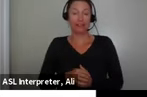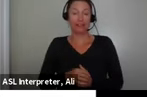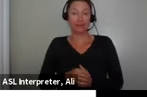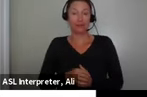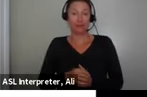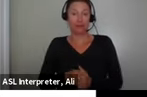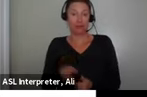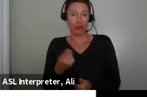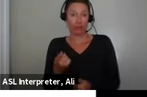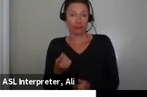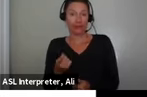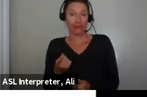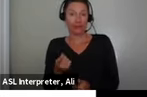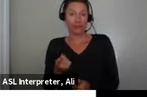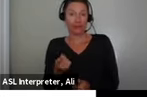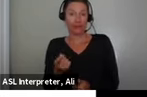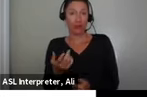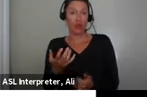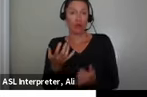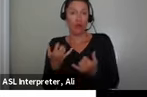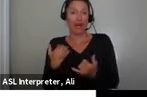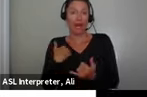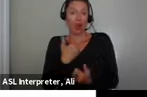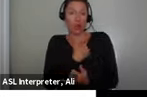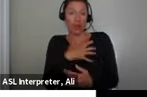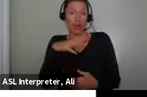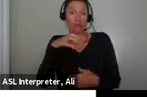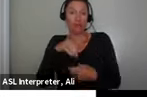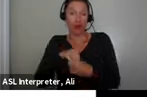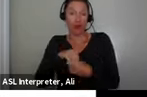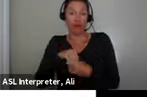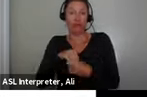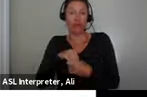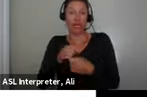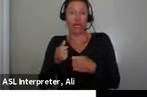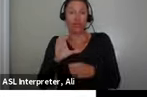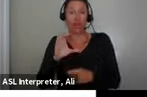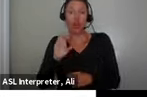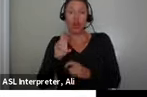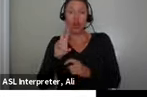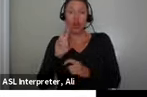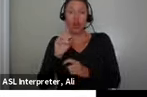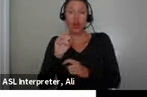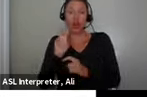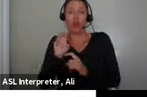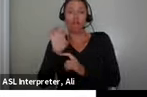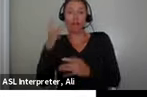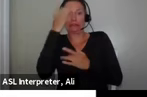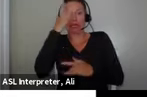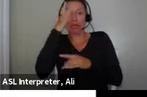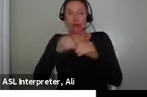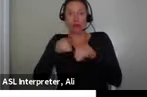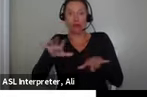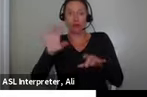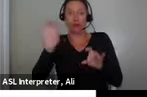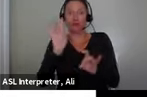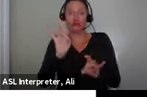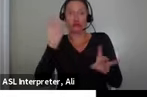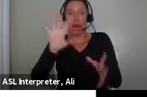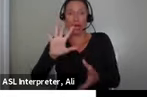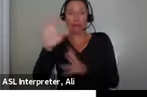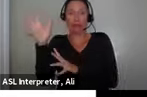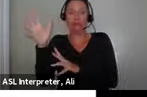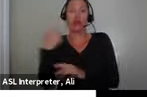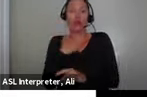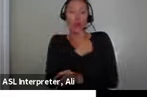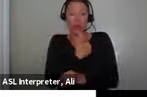First of all, we're in a pandemic crisis. Second of all, we've had problems with people blocking